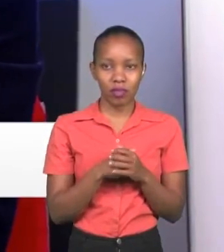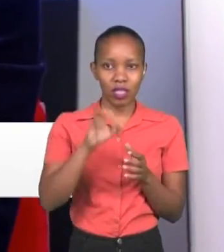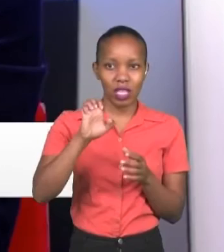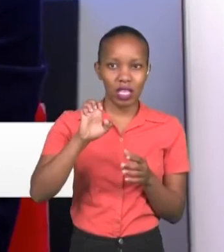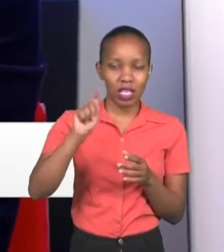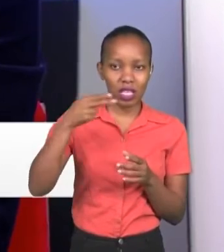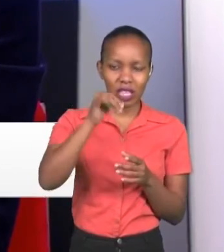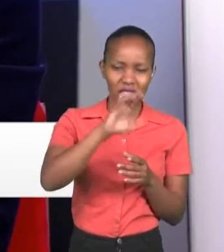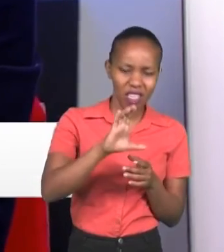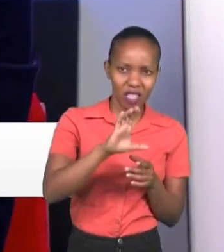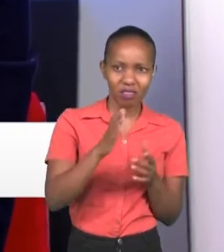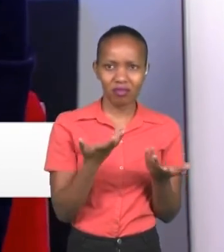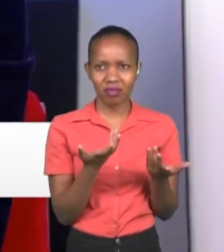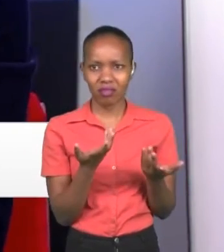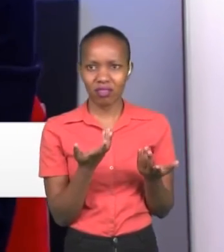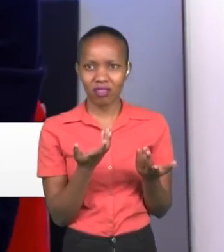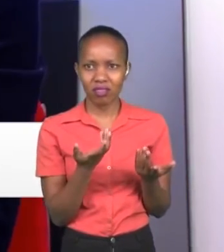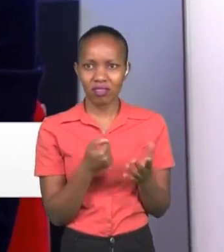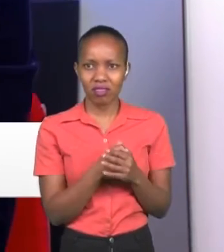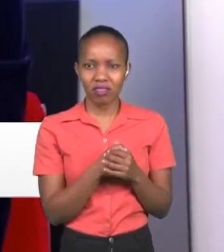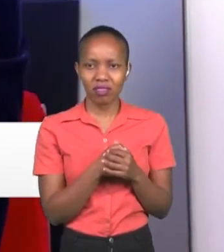Ethic. Wale wale.